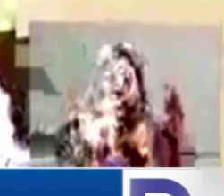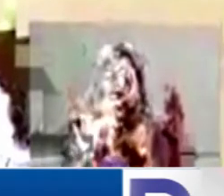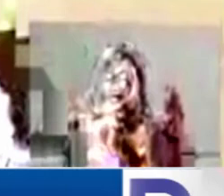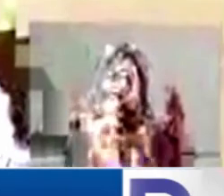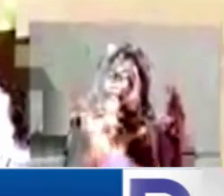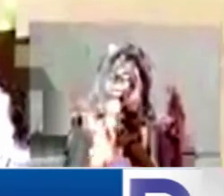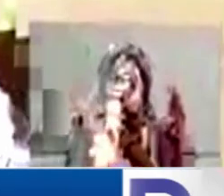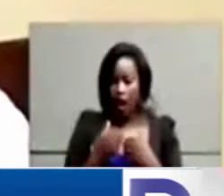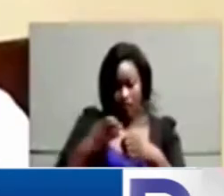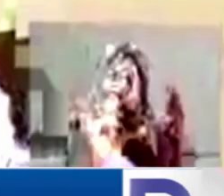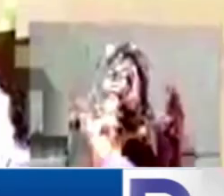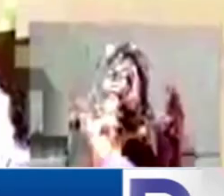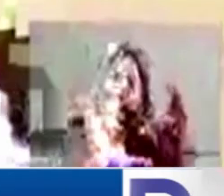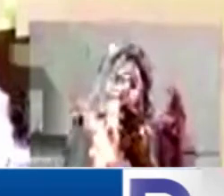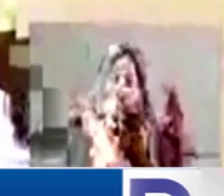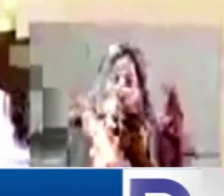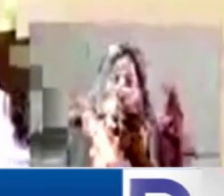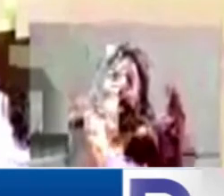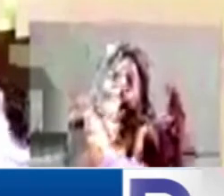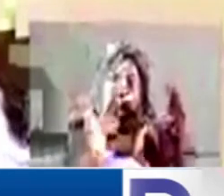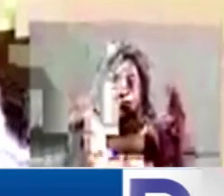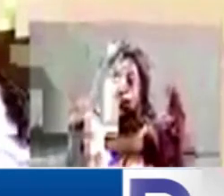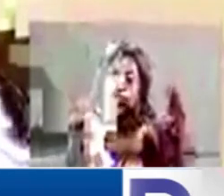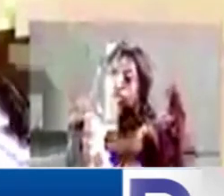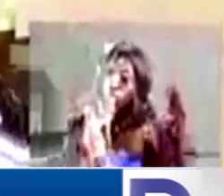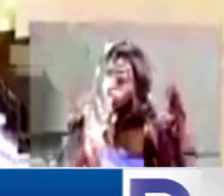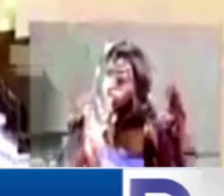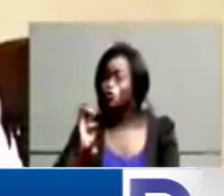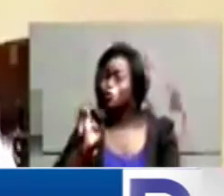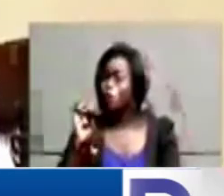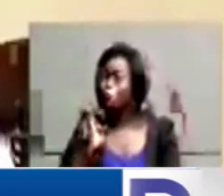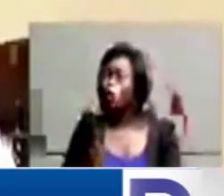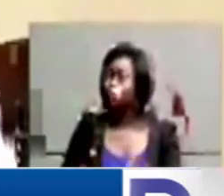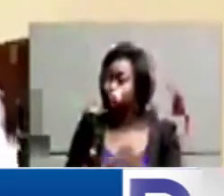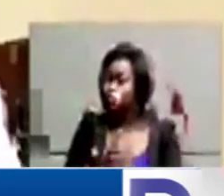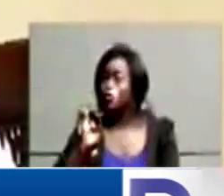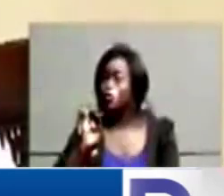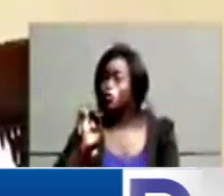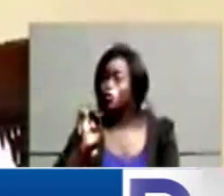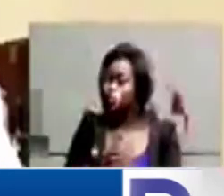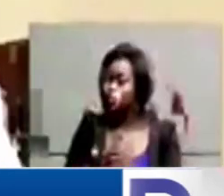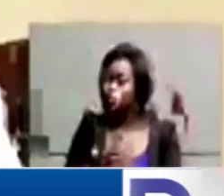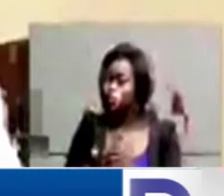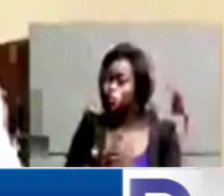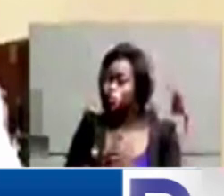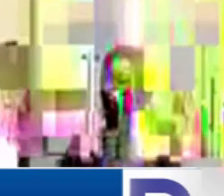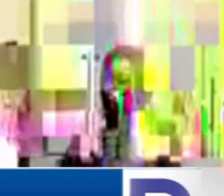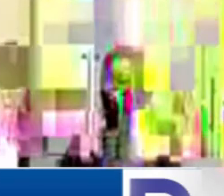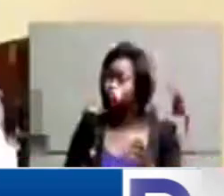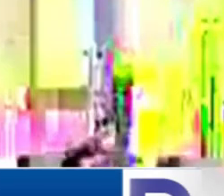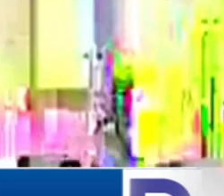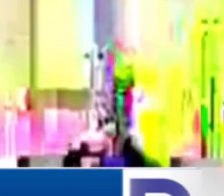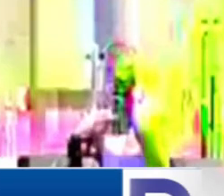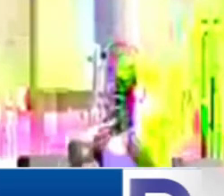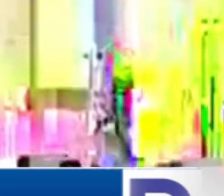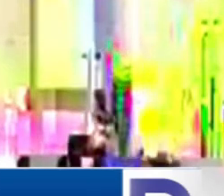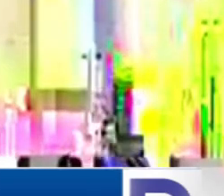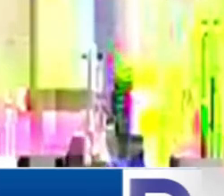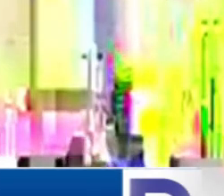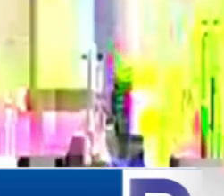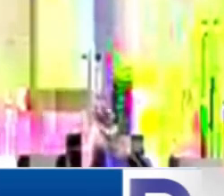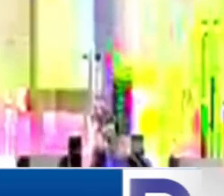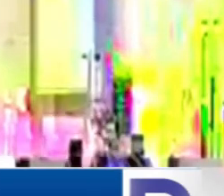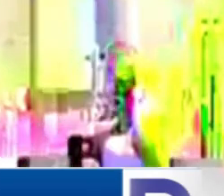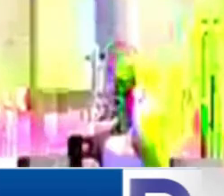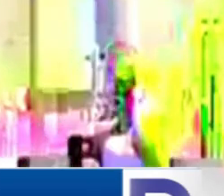First day within the country, the first days, we are in advertisers